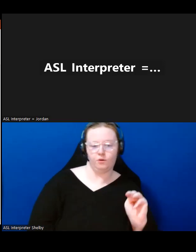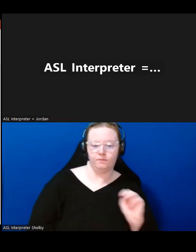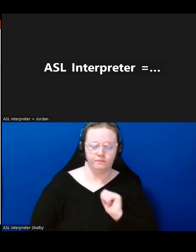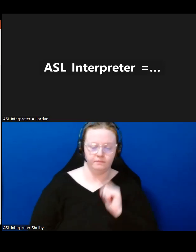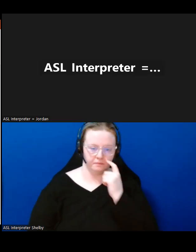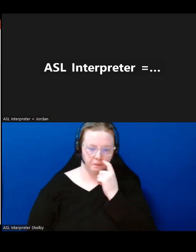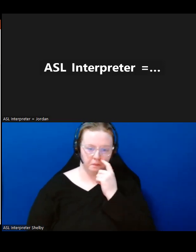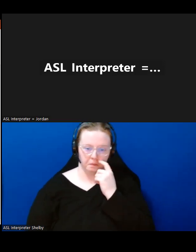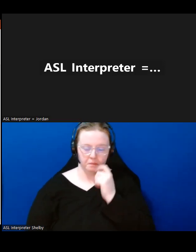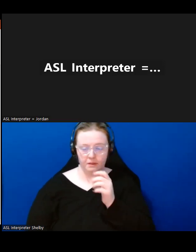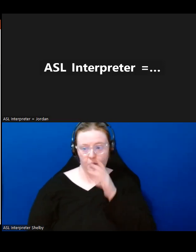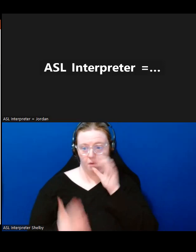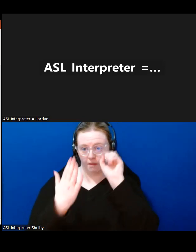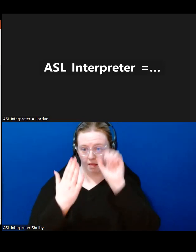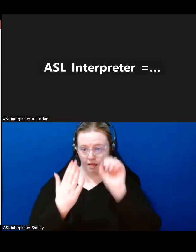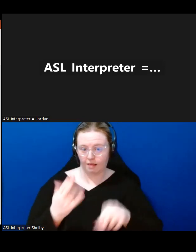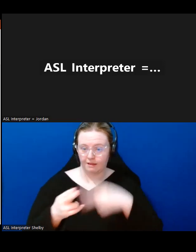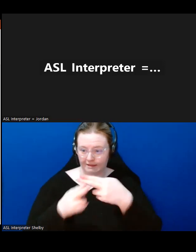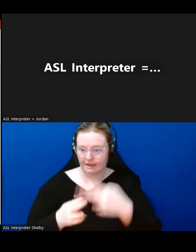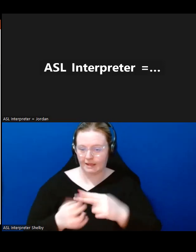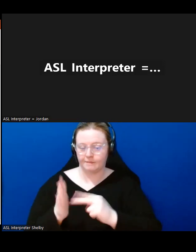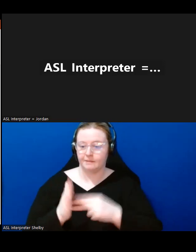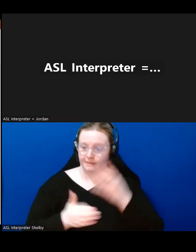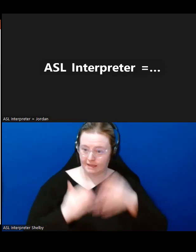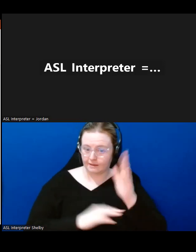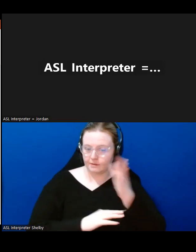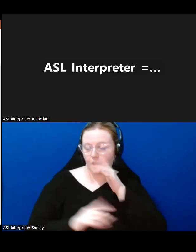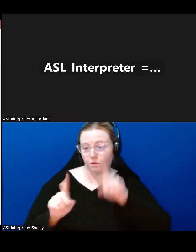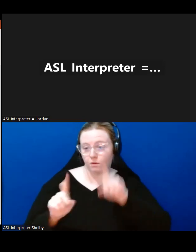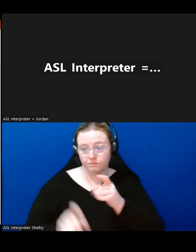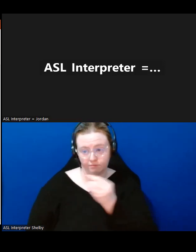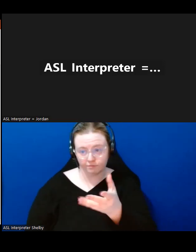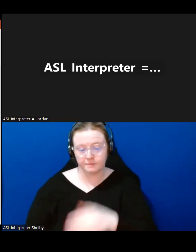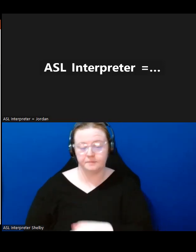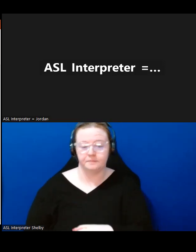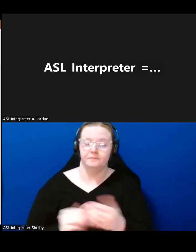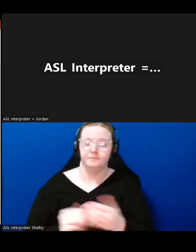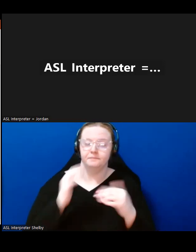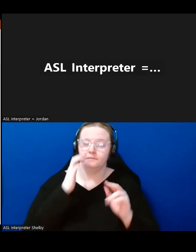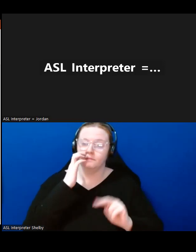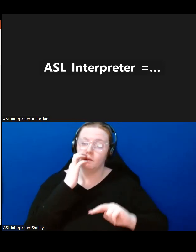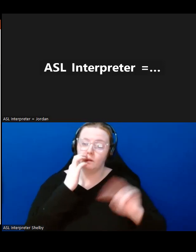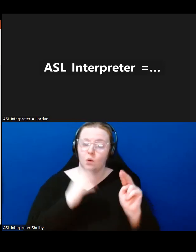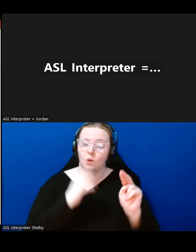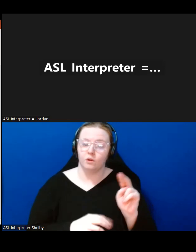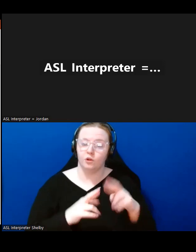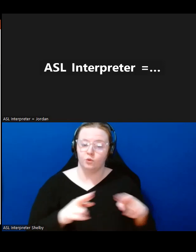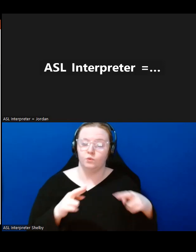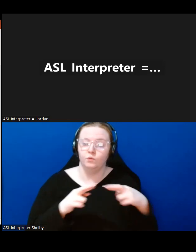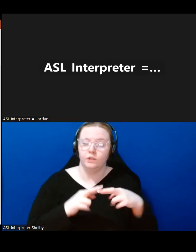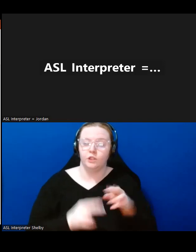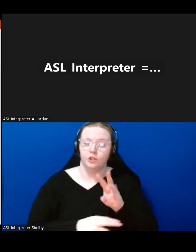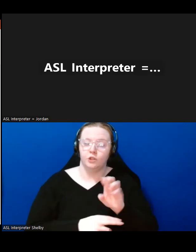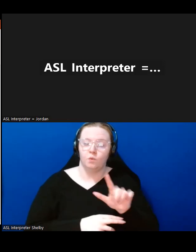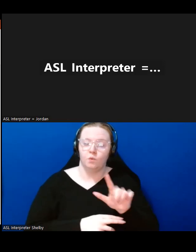geography test at the end here. And Northern Regional Wellness Coalition is there in the blue. So